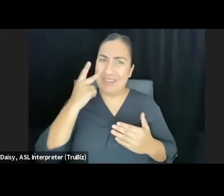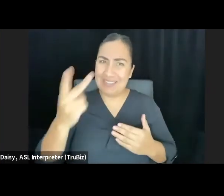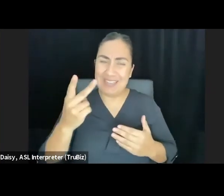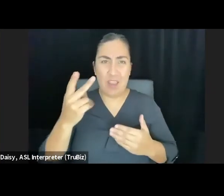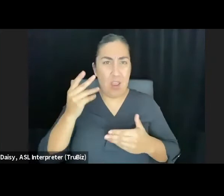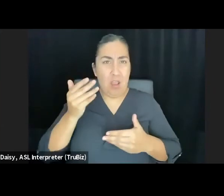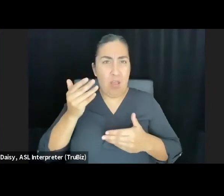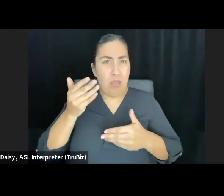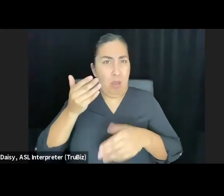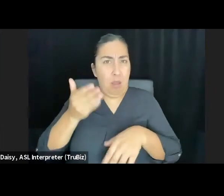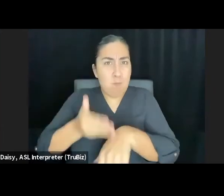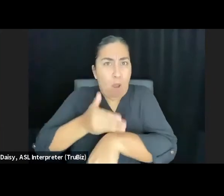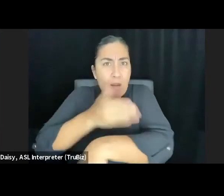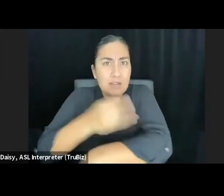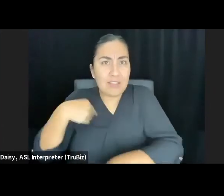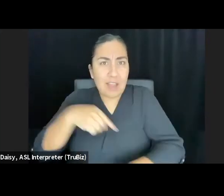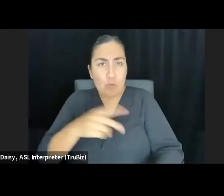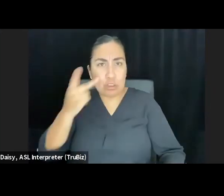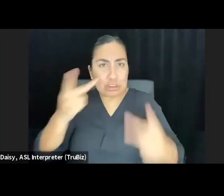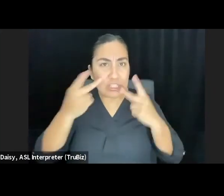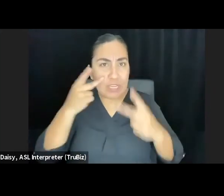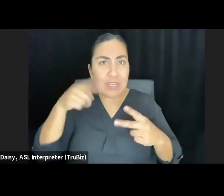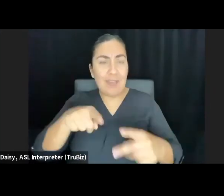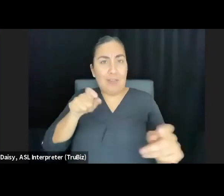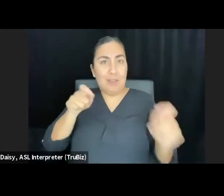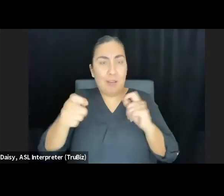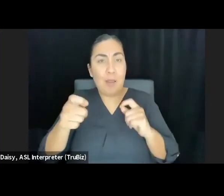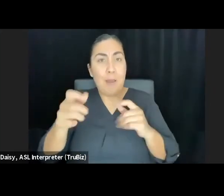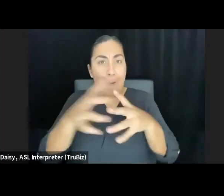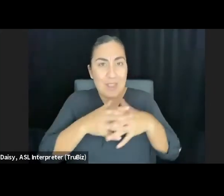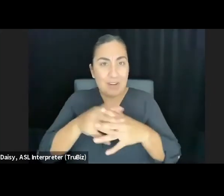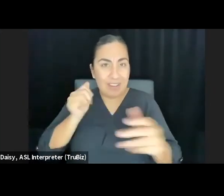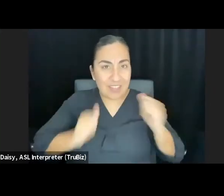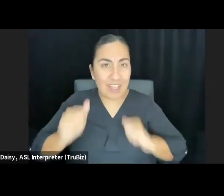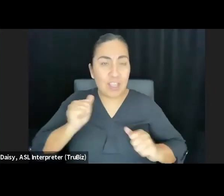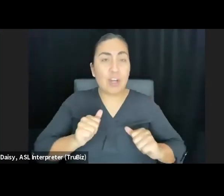Indian theater, of Native American presence in the American